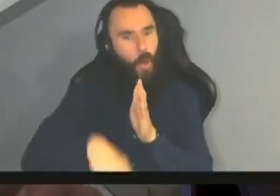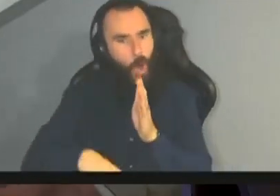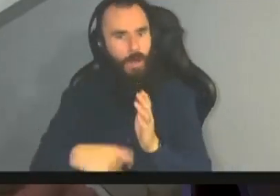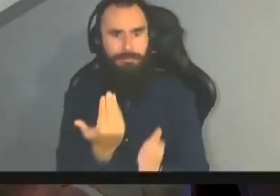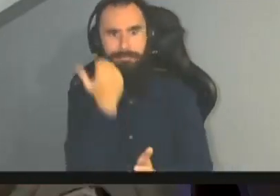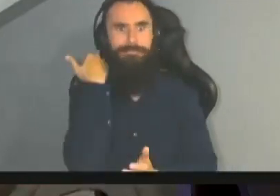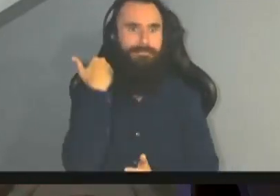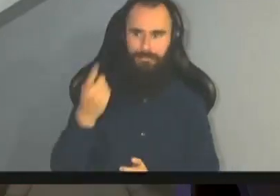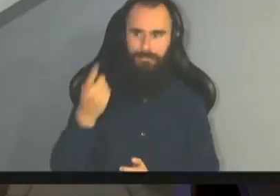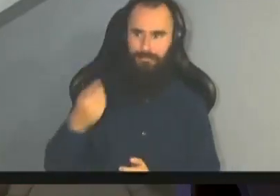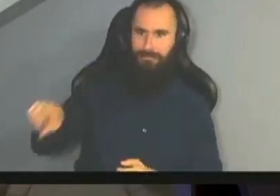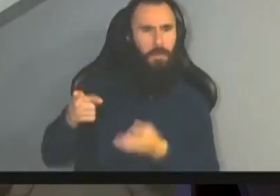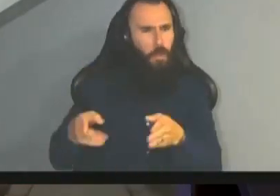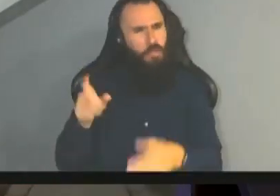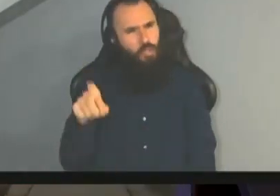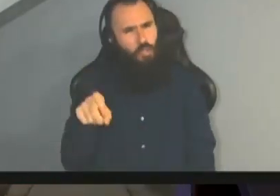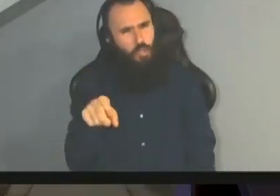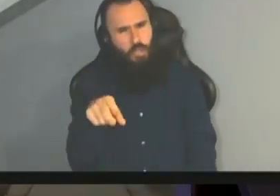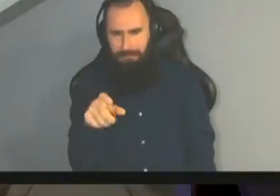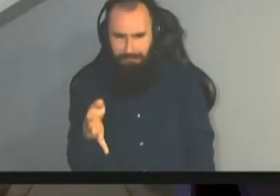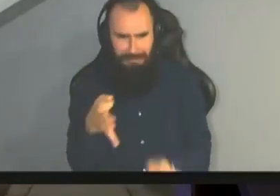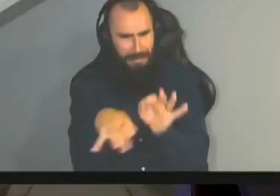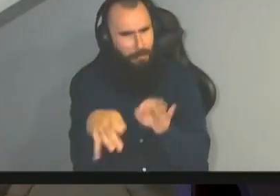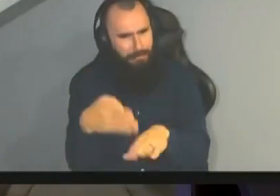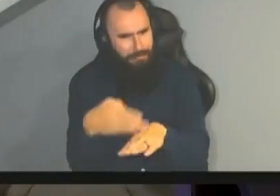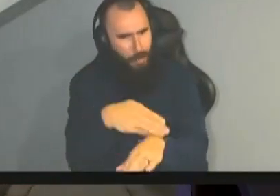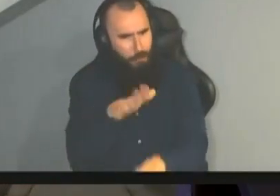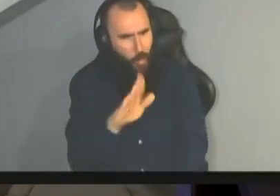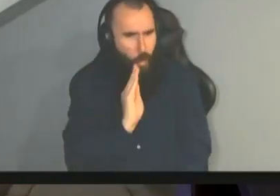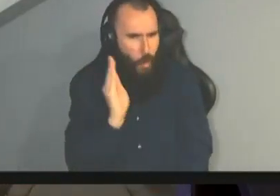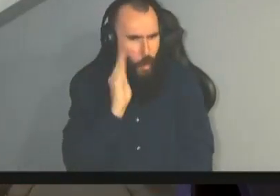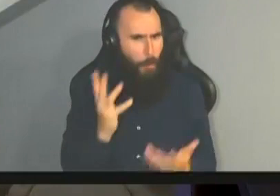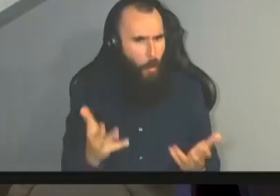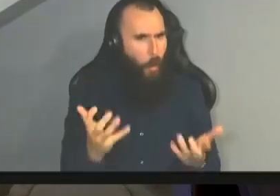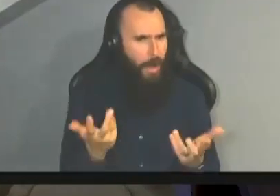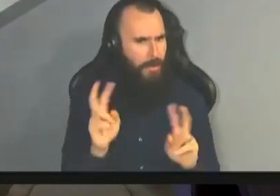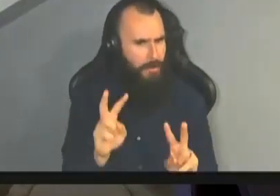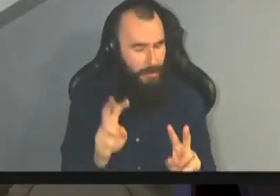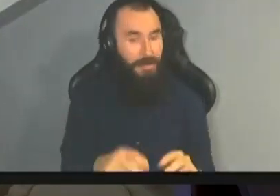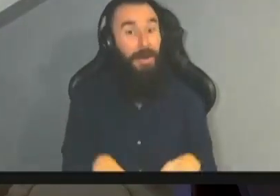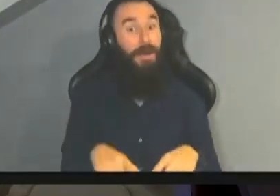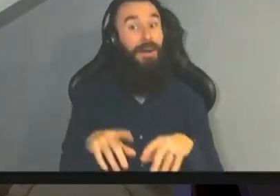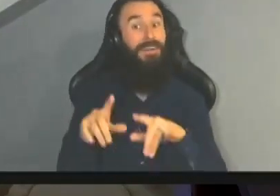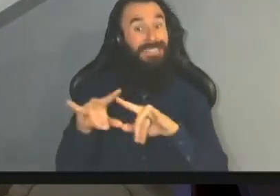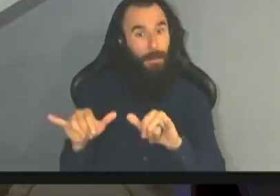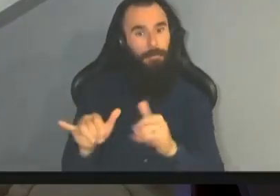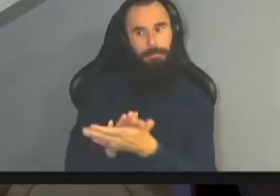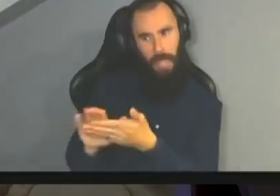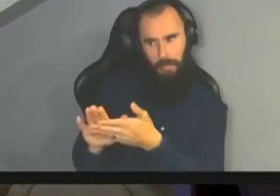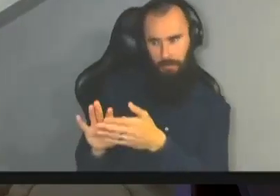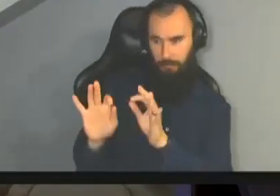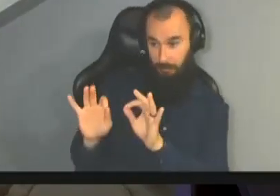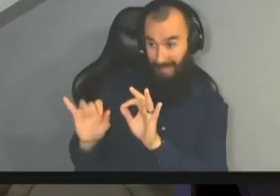be seen as pretty simple, a simple improvement to your house, while still, I believe, balancing